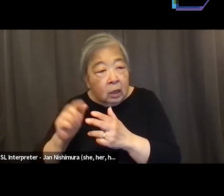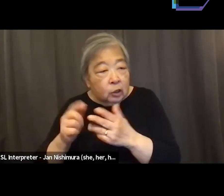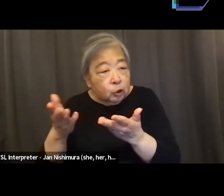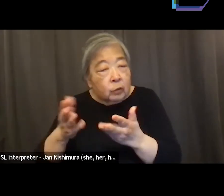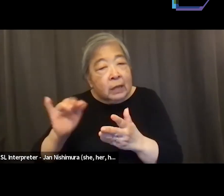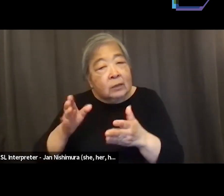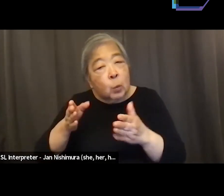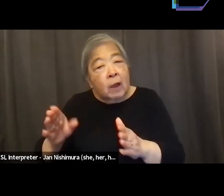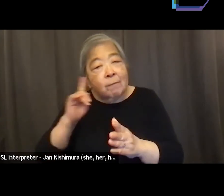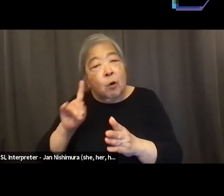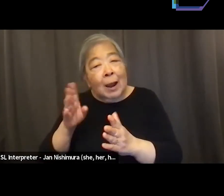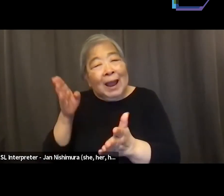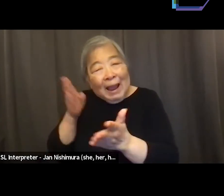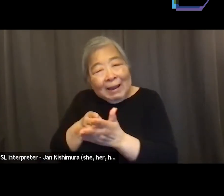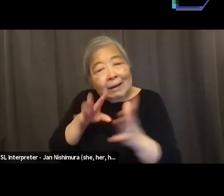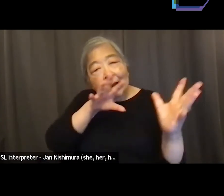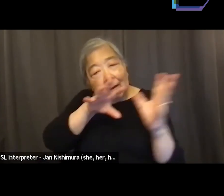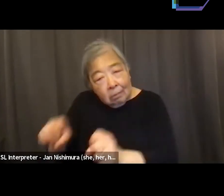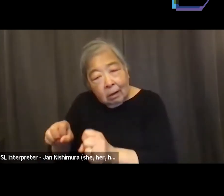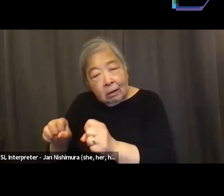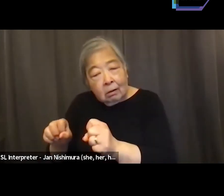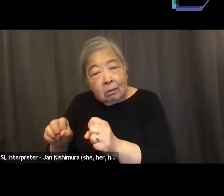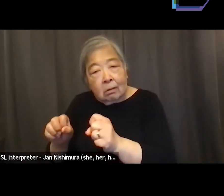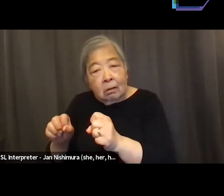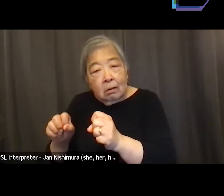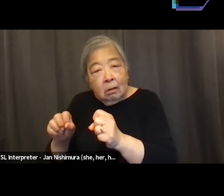for anti-colonial migrant justice organizing.